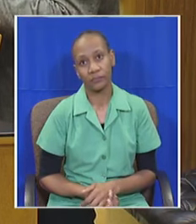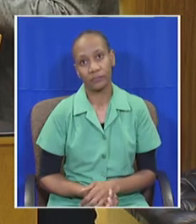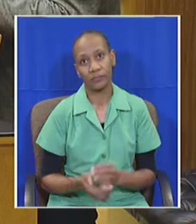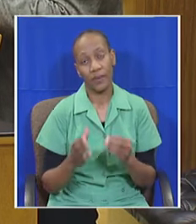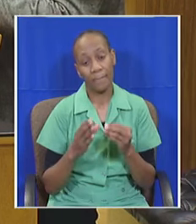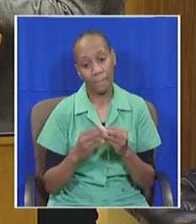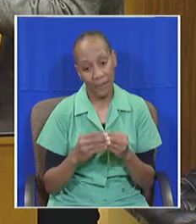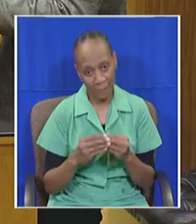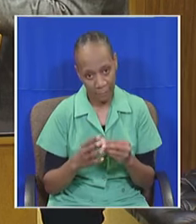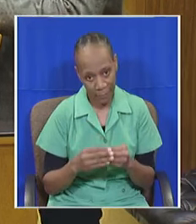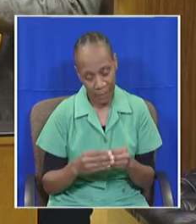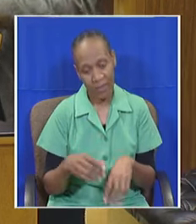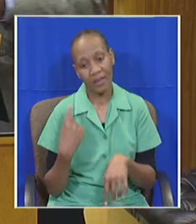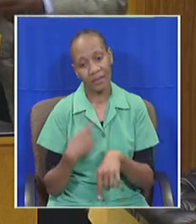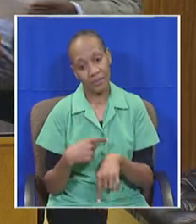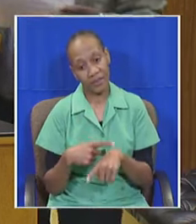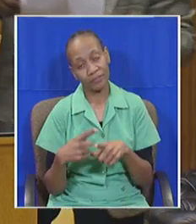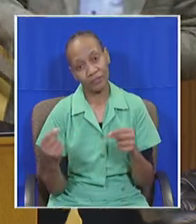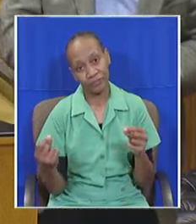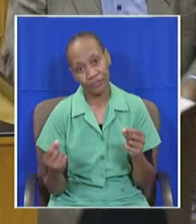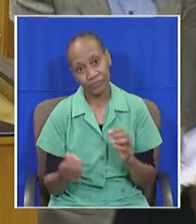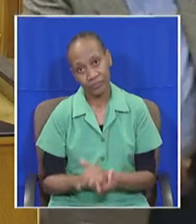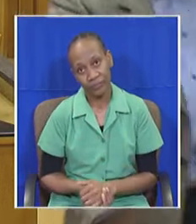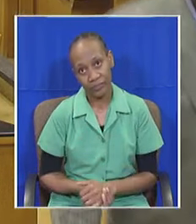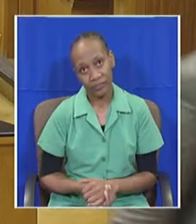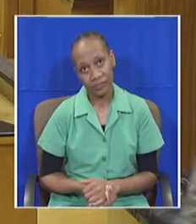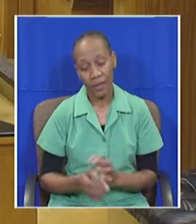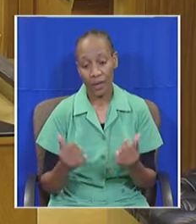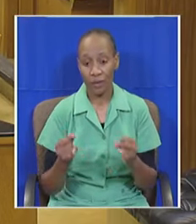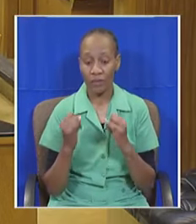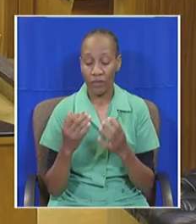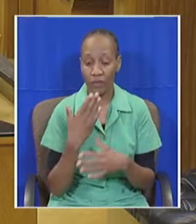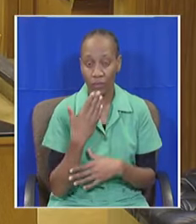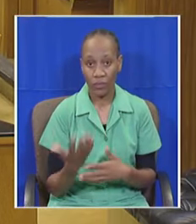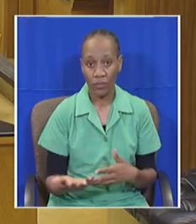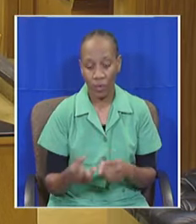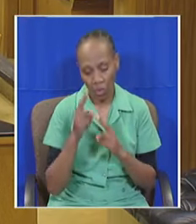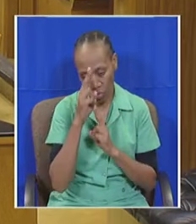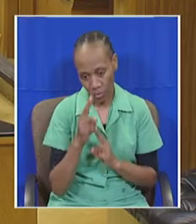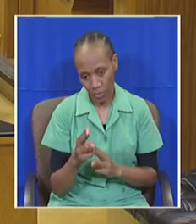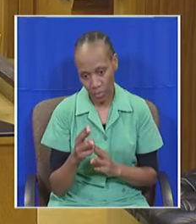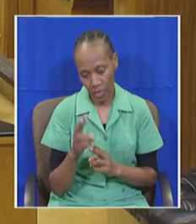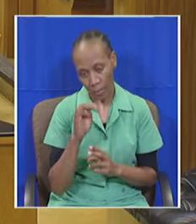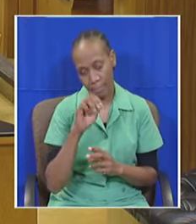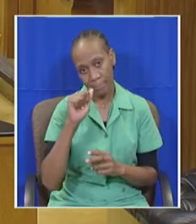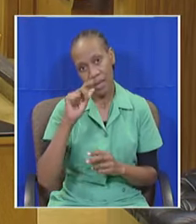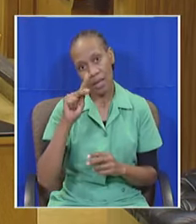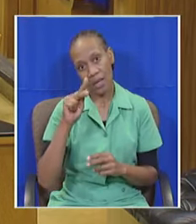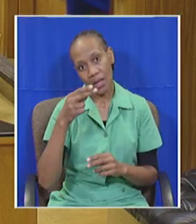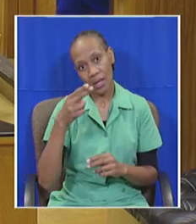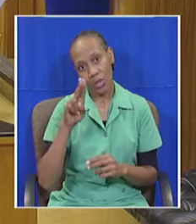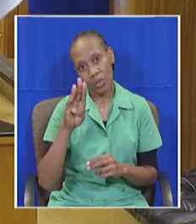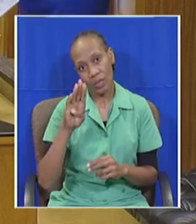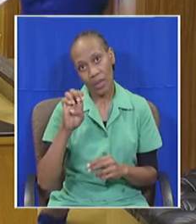Honourable Member, your time has expired. The next speaker is the Honourable Makubele Mashele.